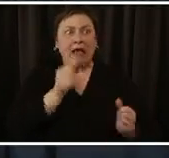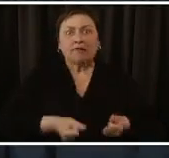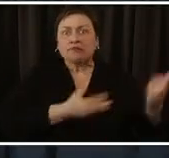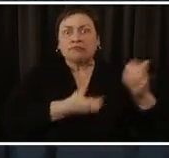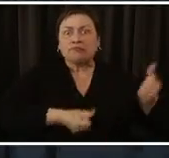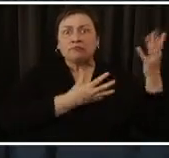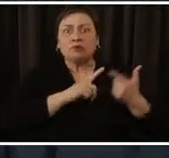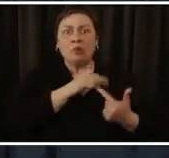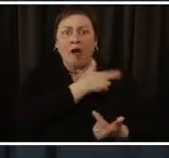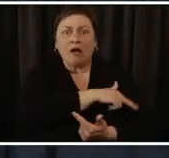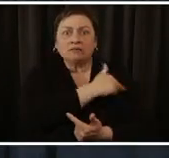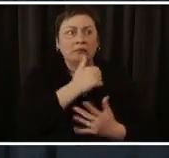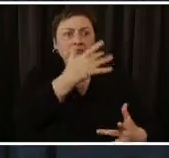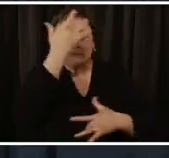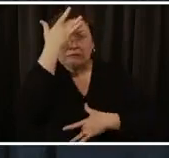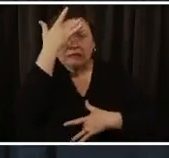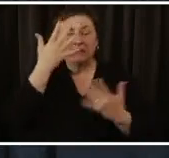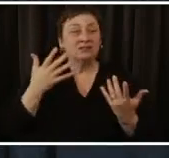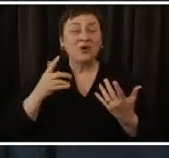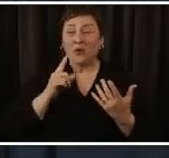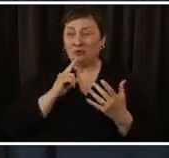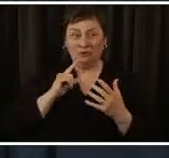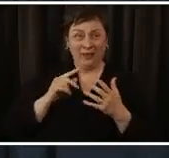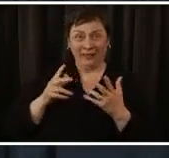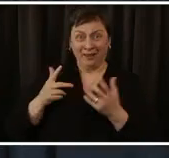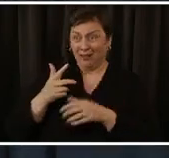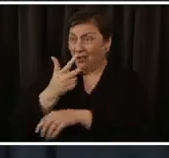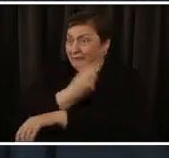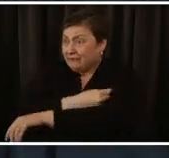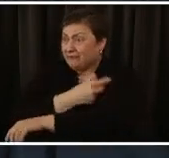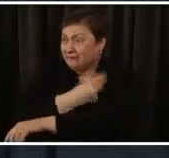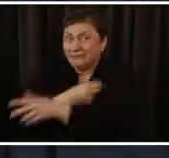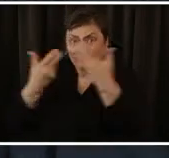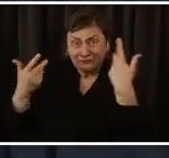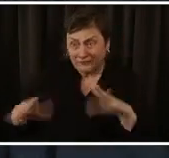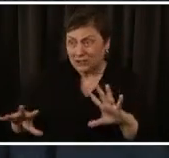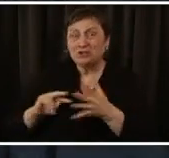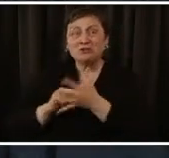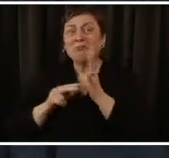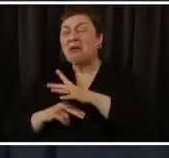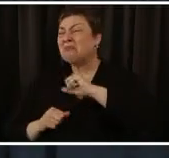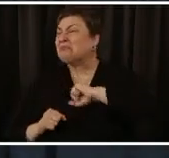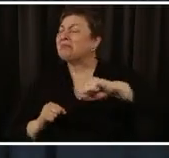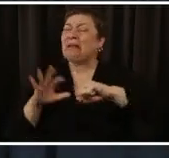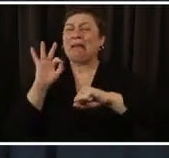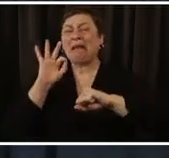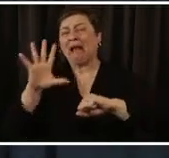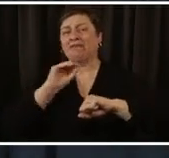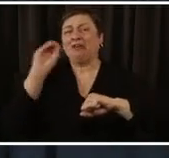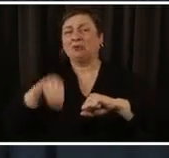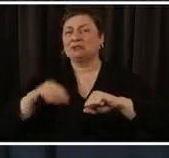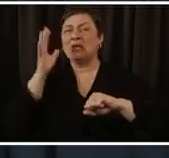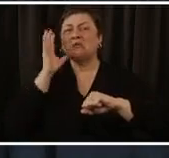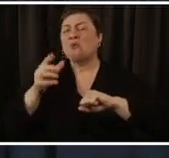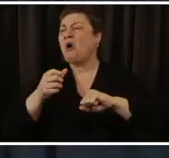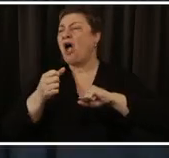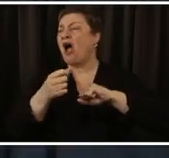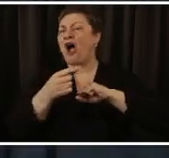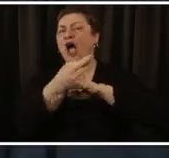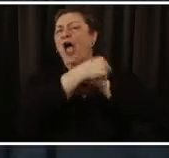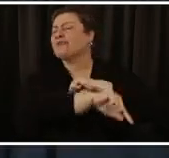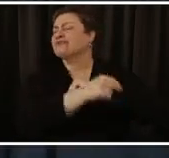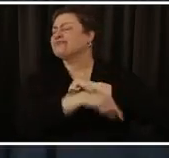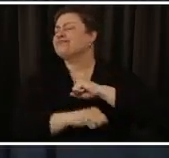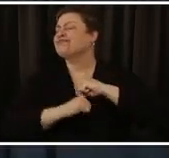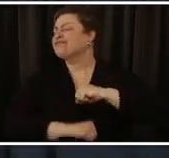93 to 95% efficacy in preventing infection altogether, but there's evidence that, like the flu shot, if you do